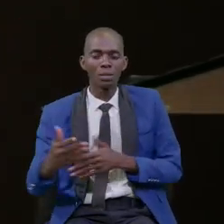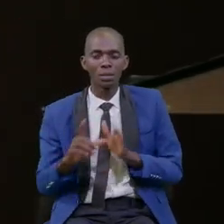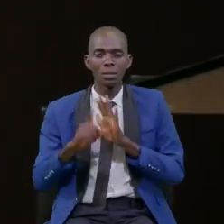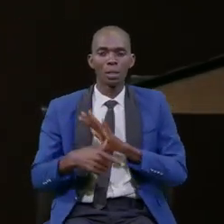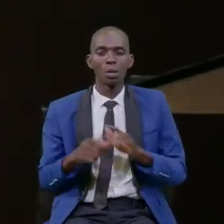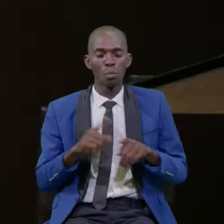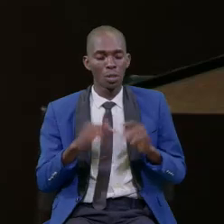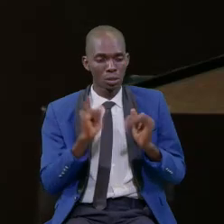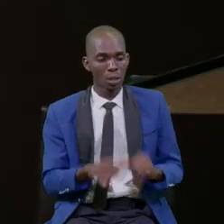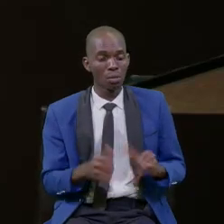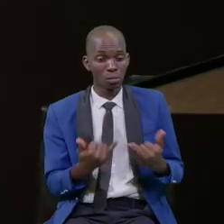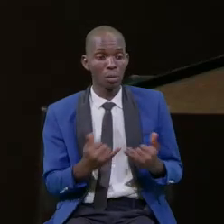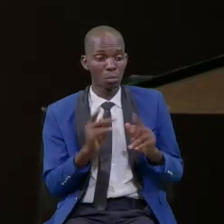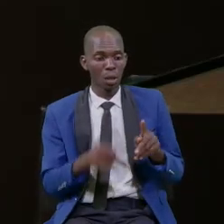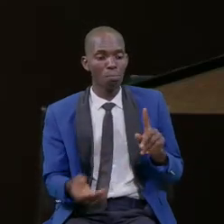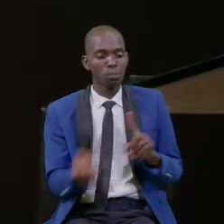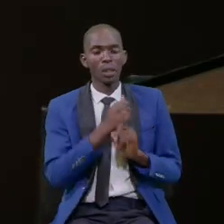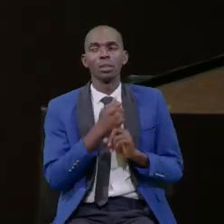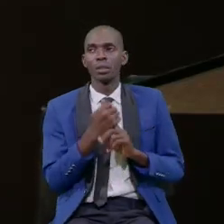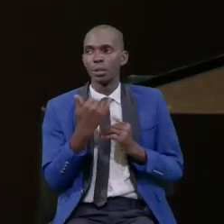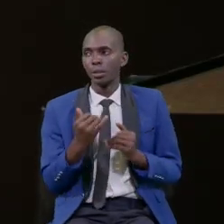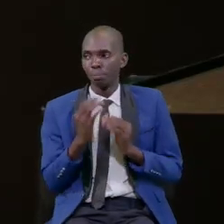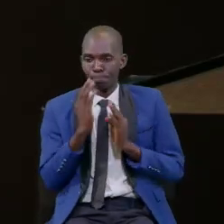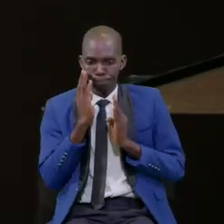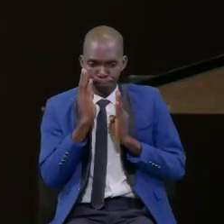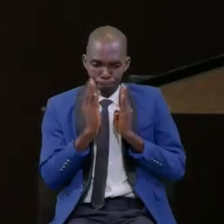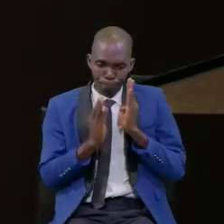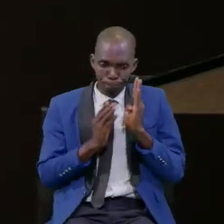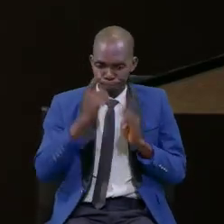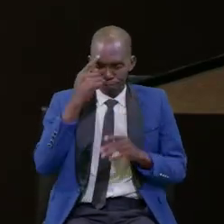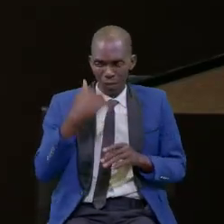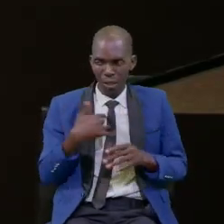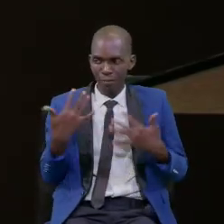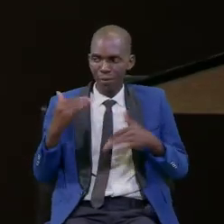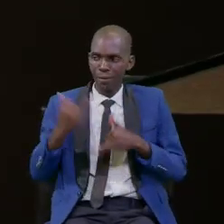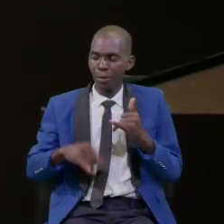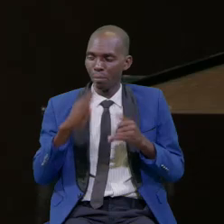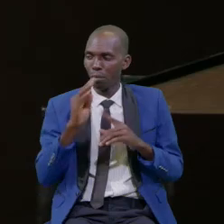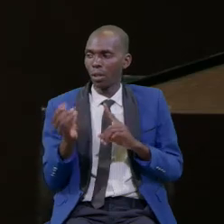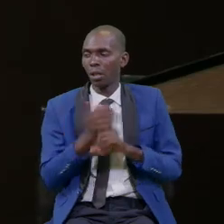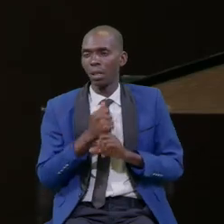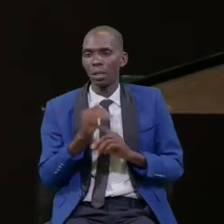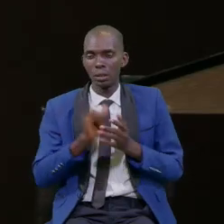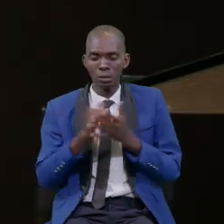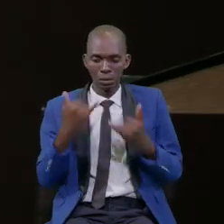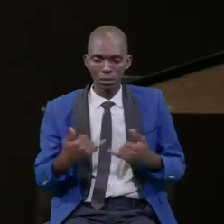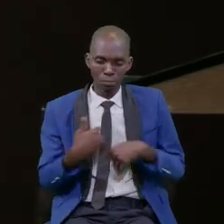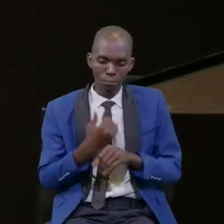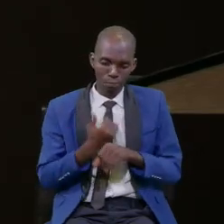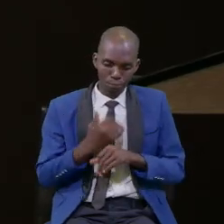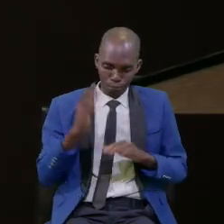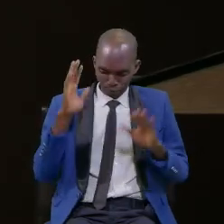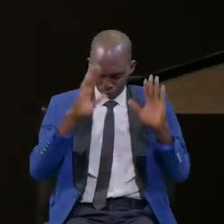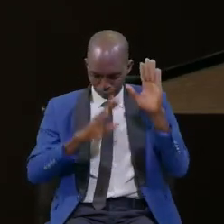caught. And now the shame brings sorrow. The shame brings anxiety. I don't know what